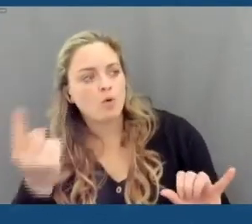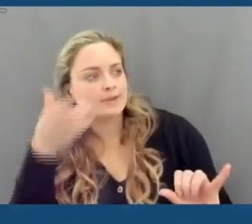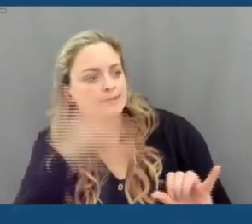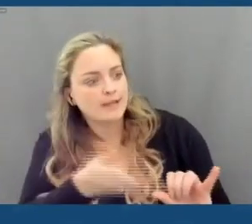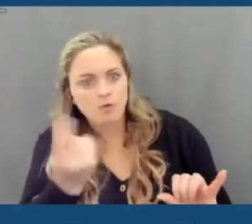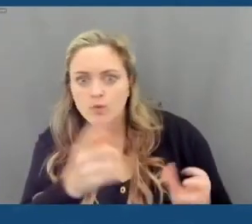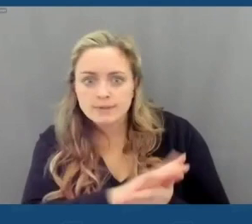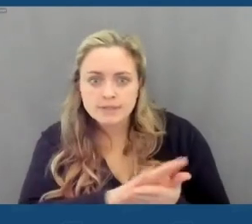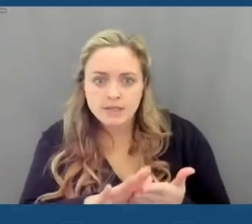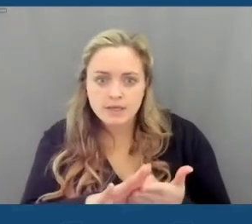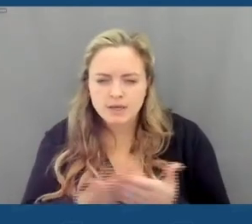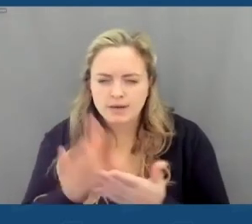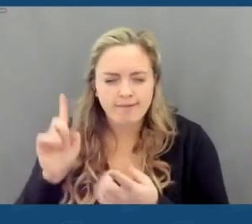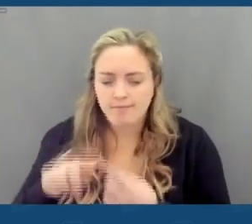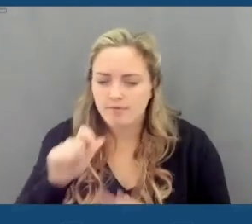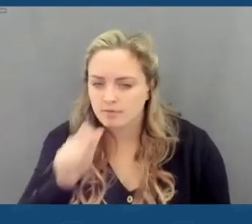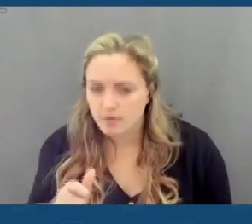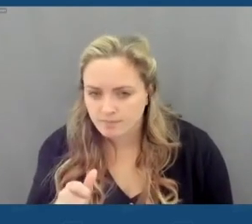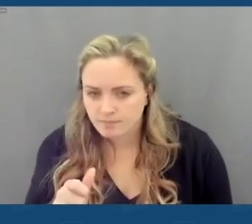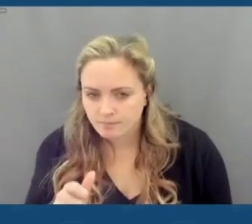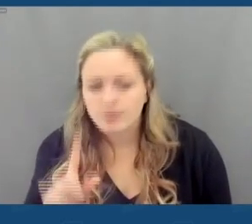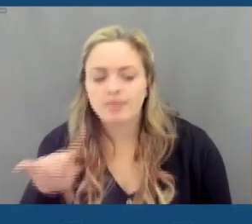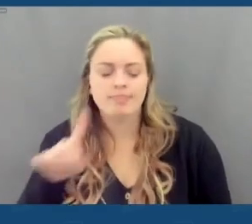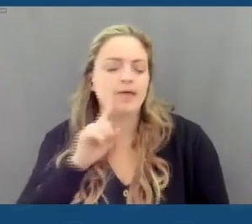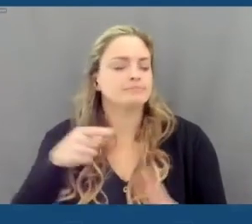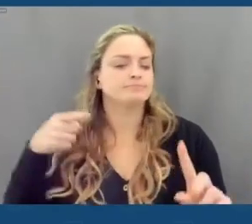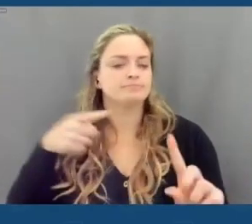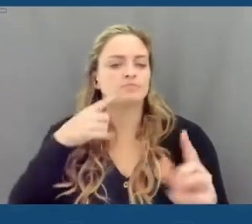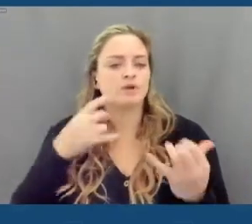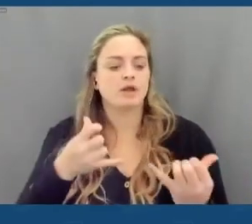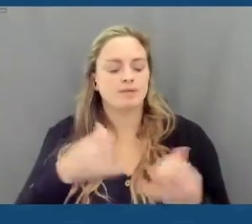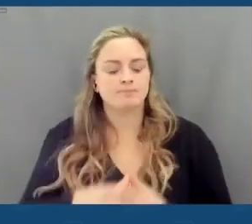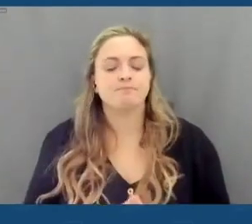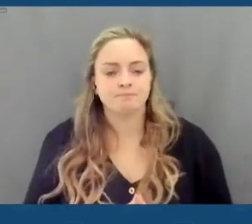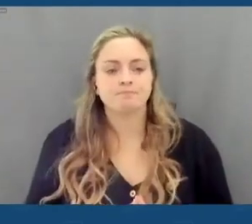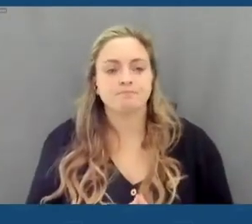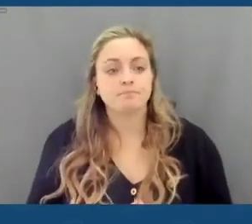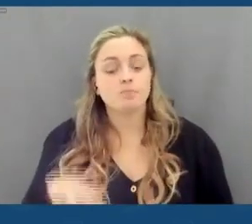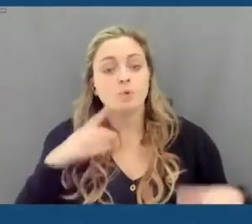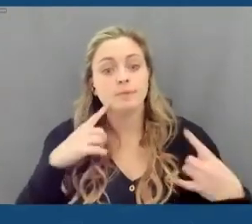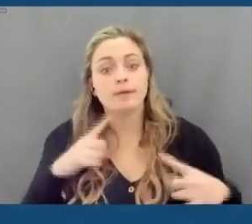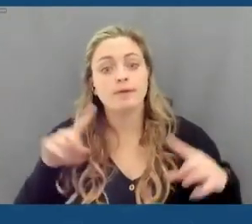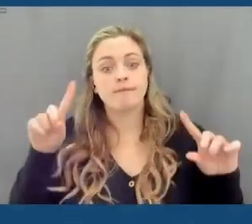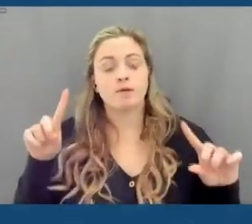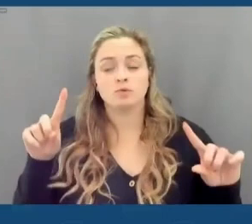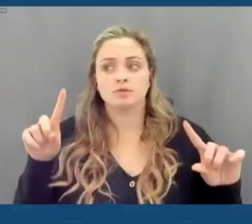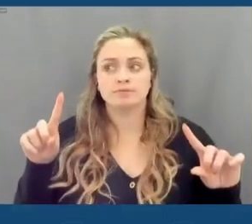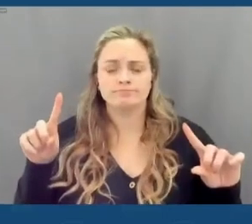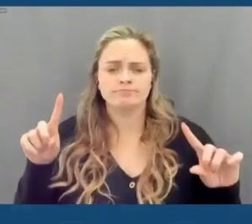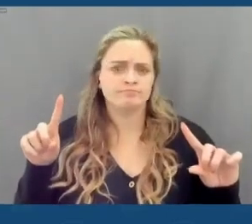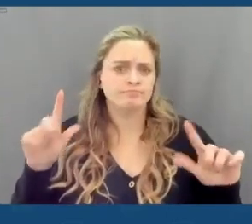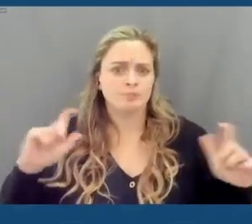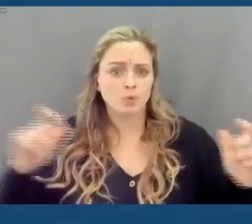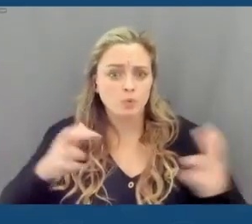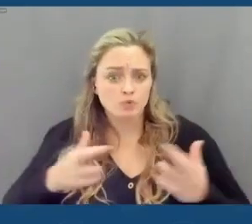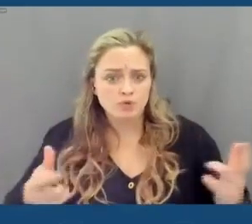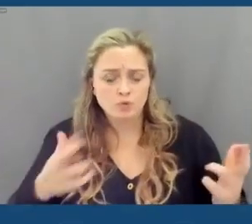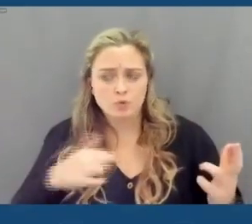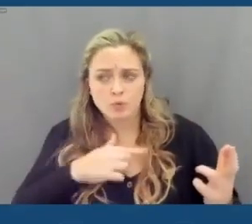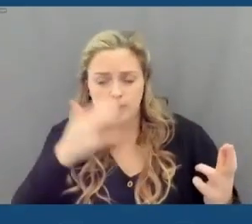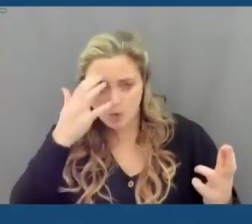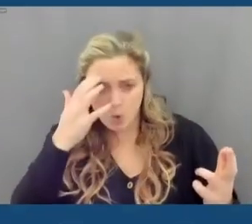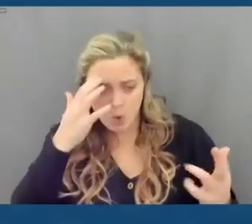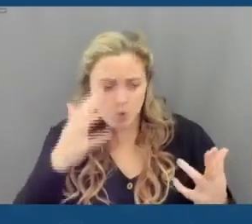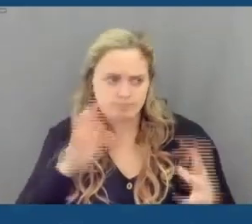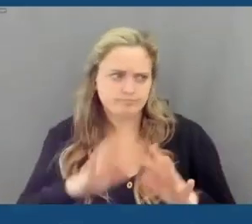not. And that's what we're fighting against. We are going to be announcing extraordinary resources because we know how